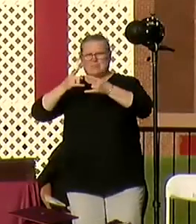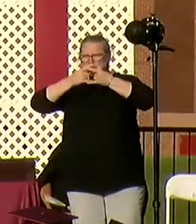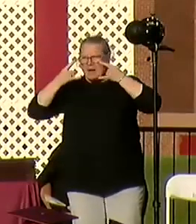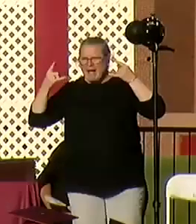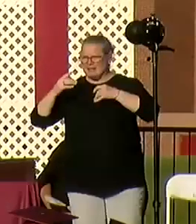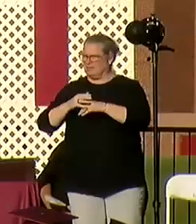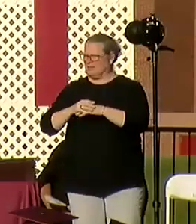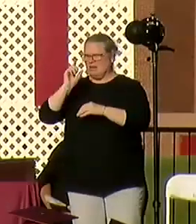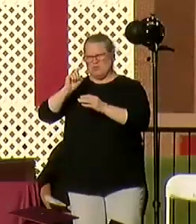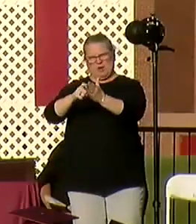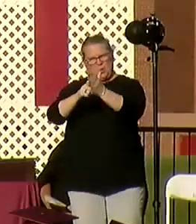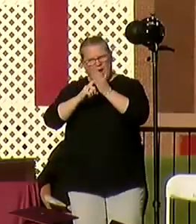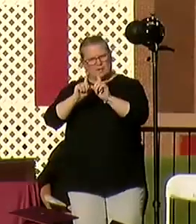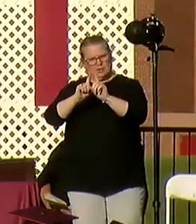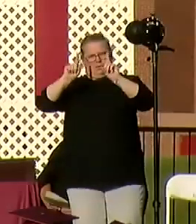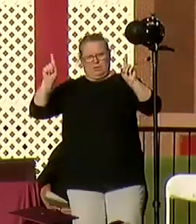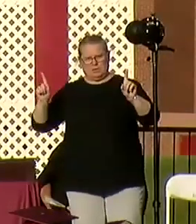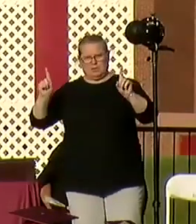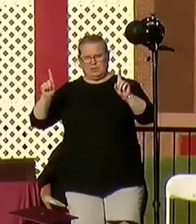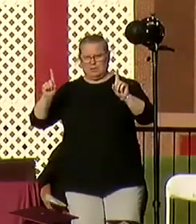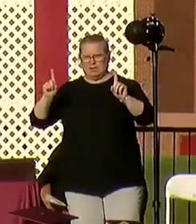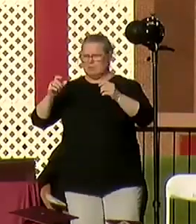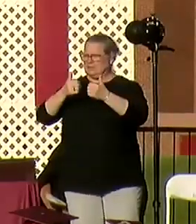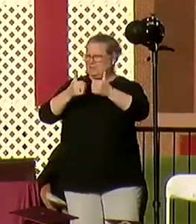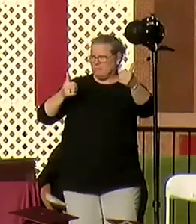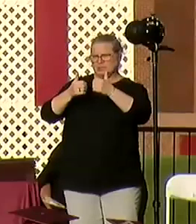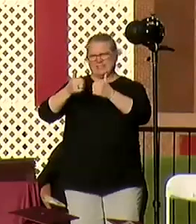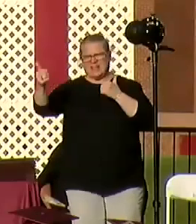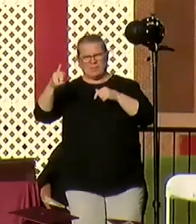distance, while you were navigating hallways with arrows,